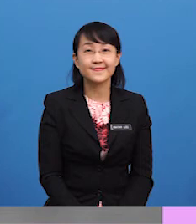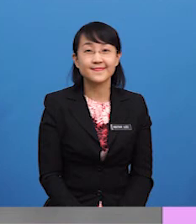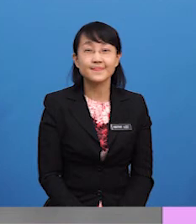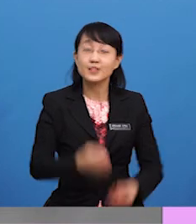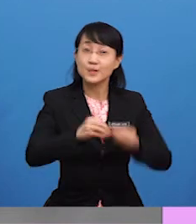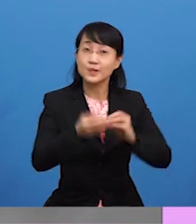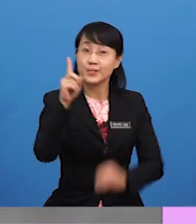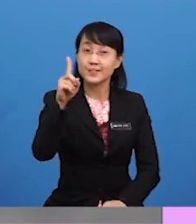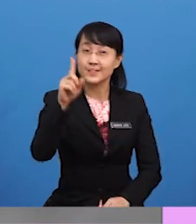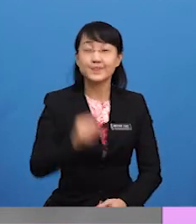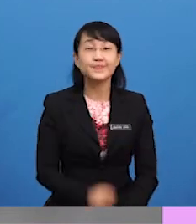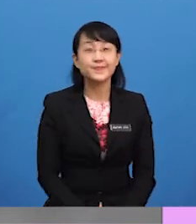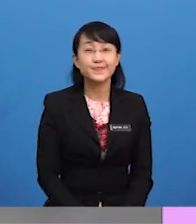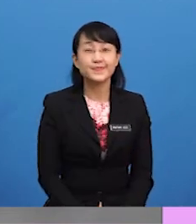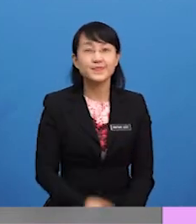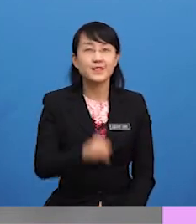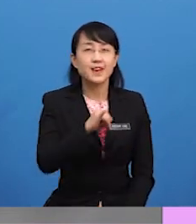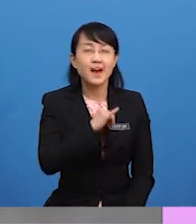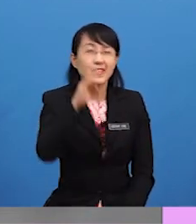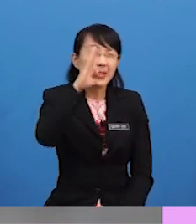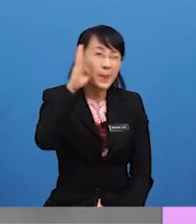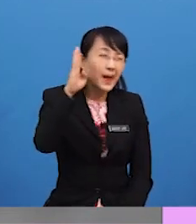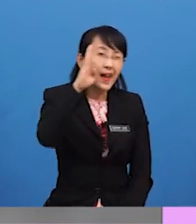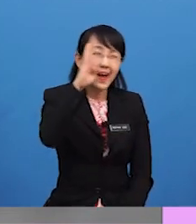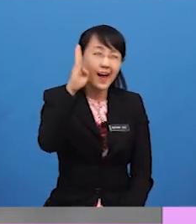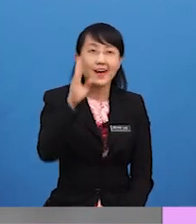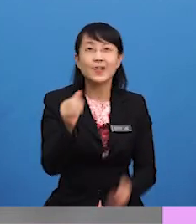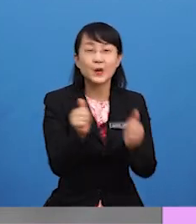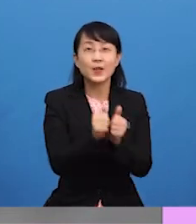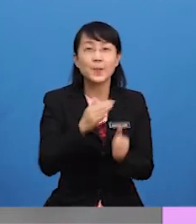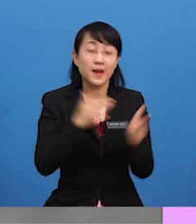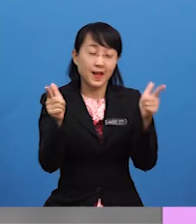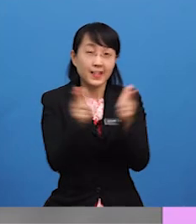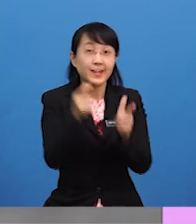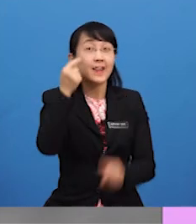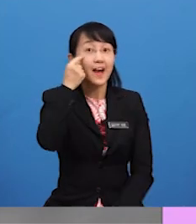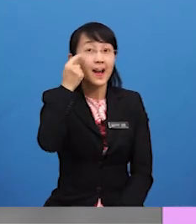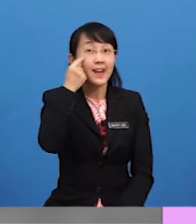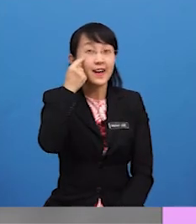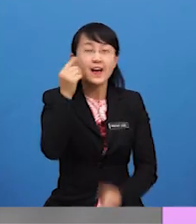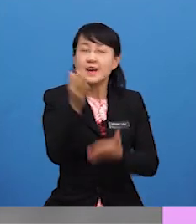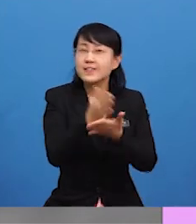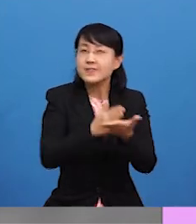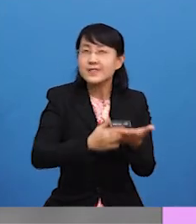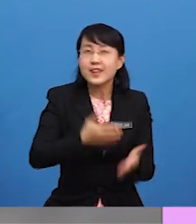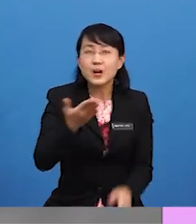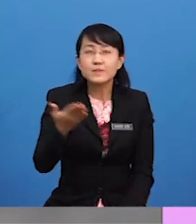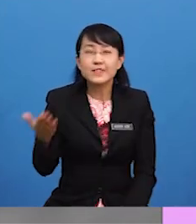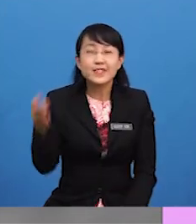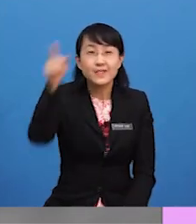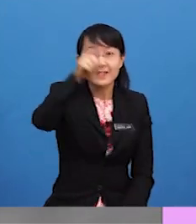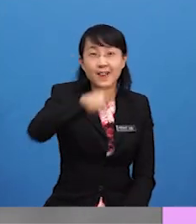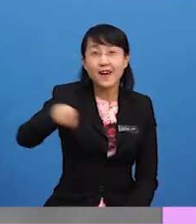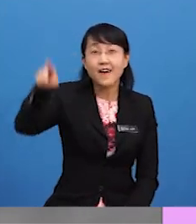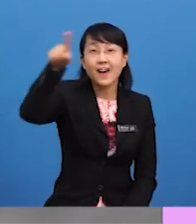Number one. I spy with my little eye something